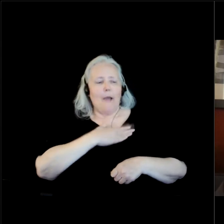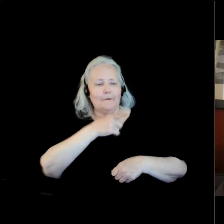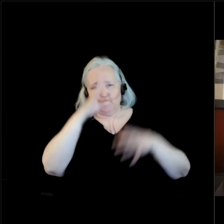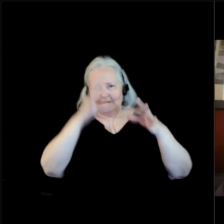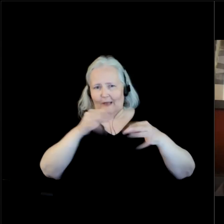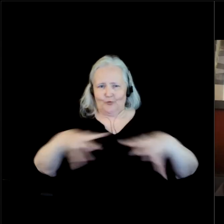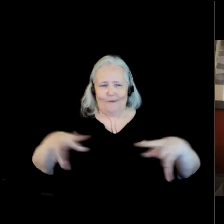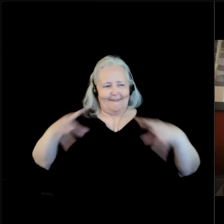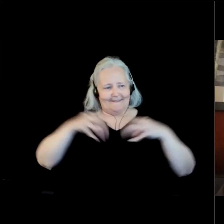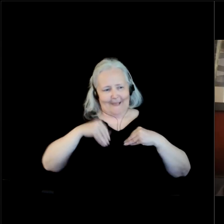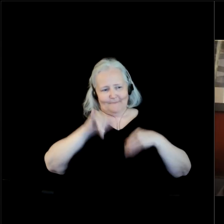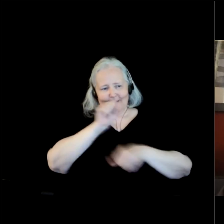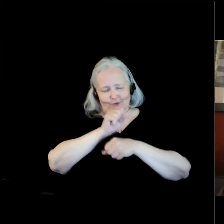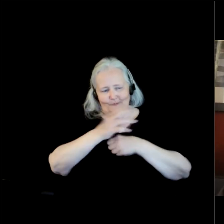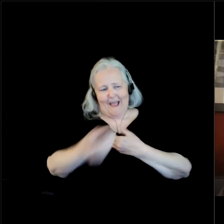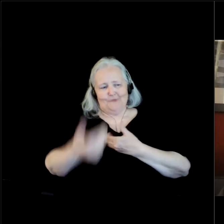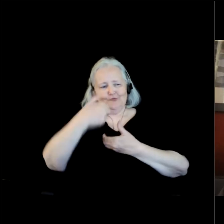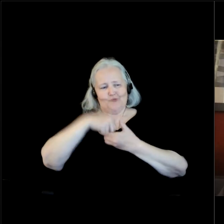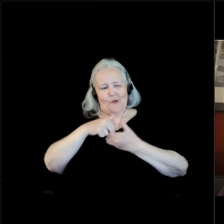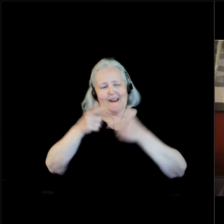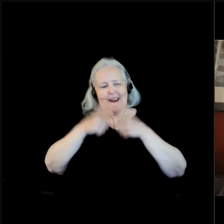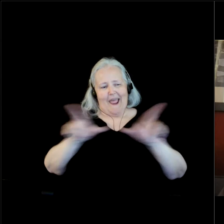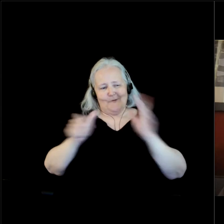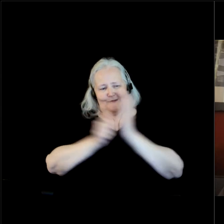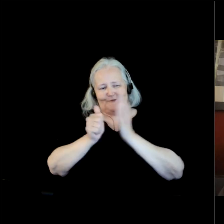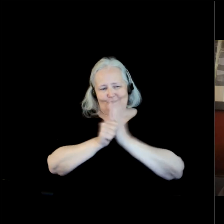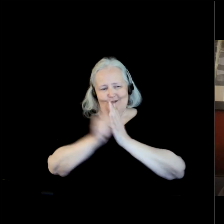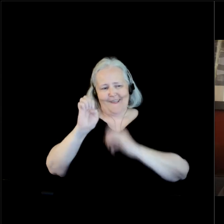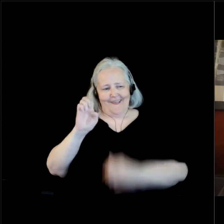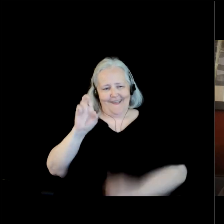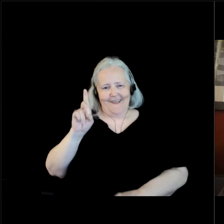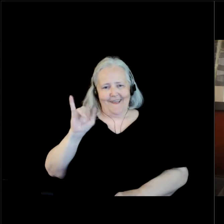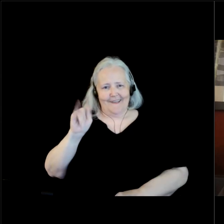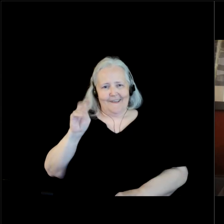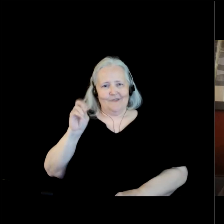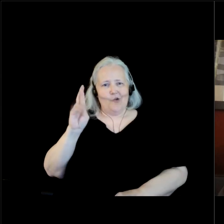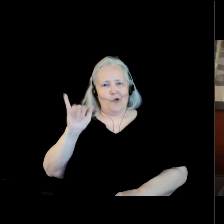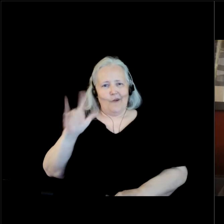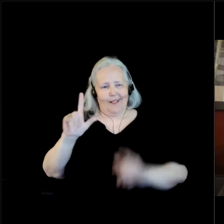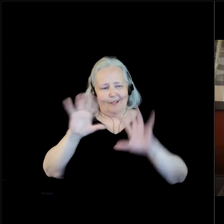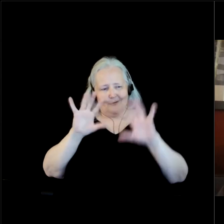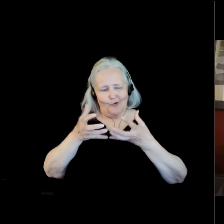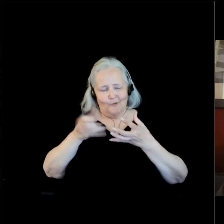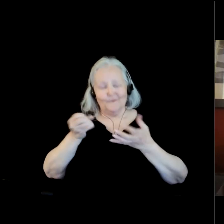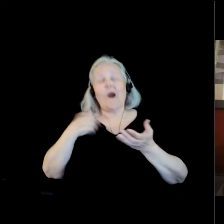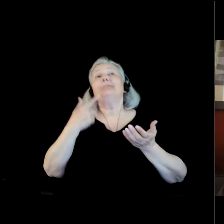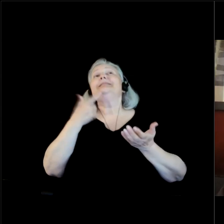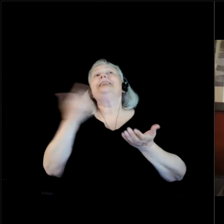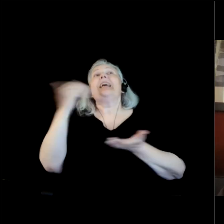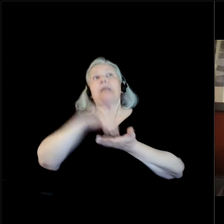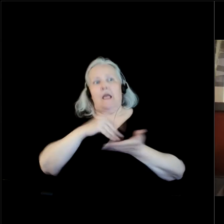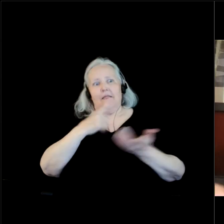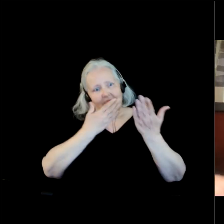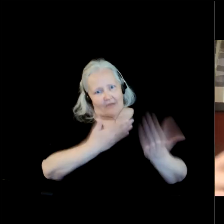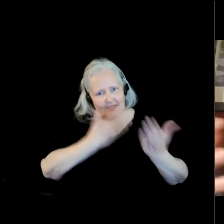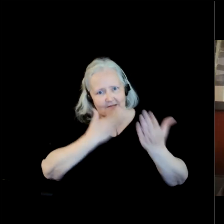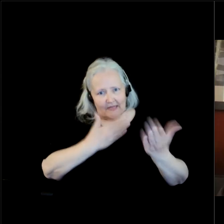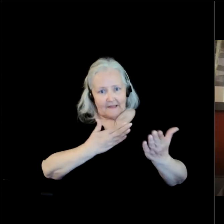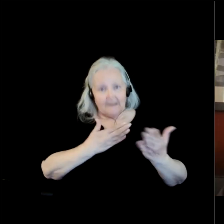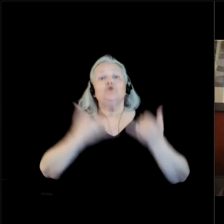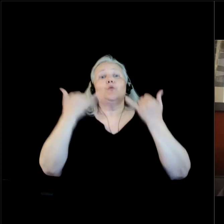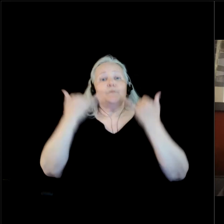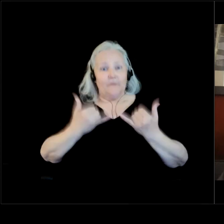the Language editorial team. So let me again say thank you. And then with that, I will hand over